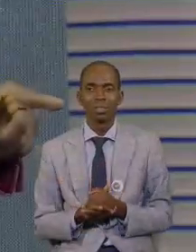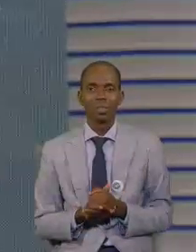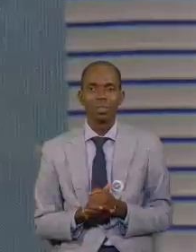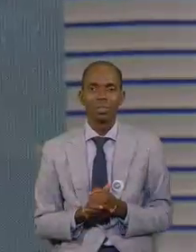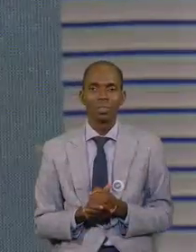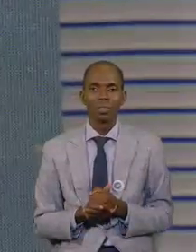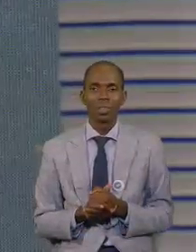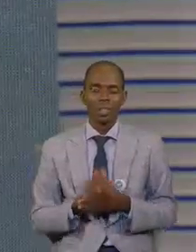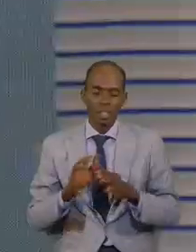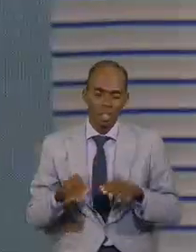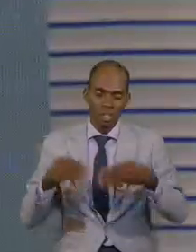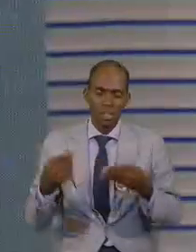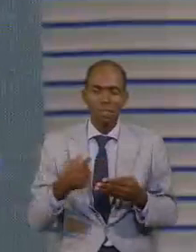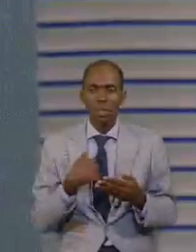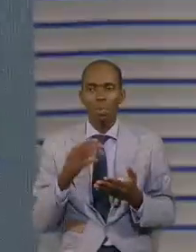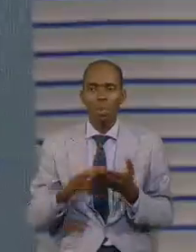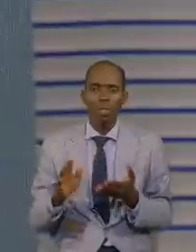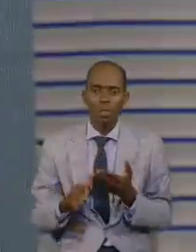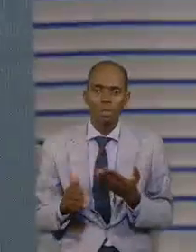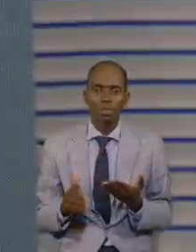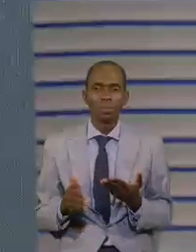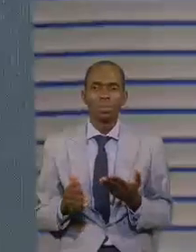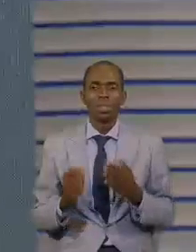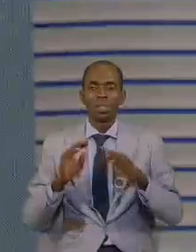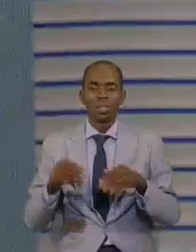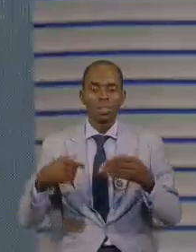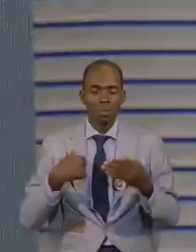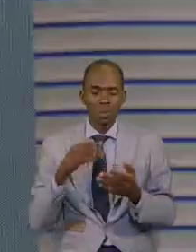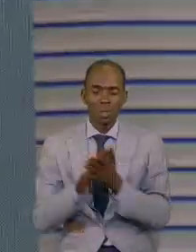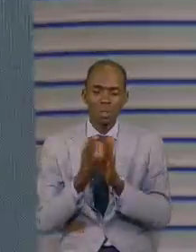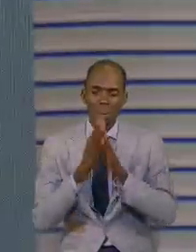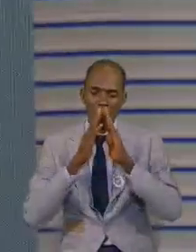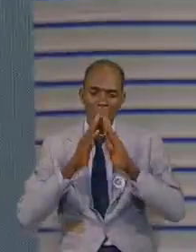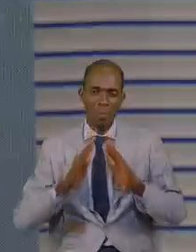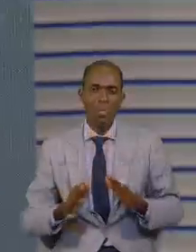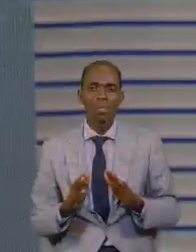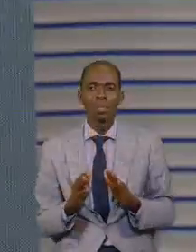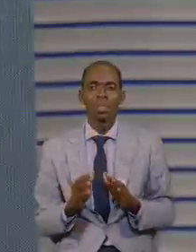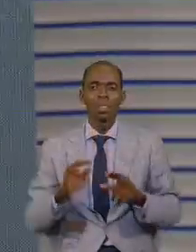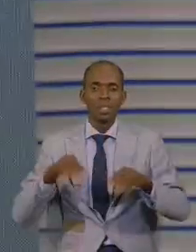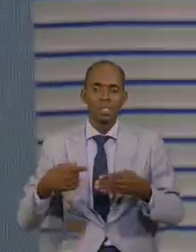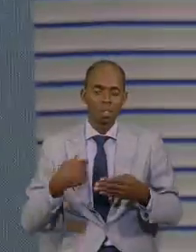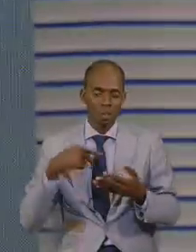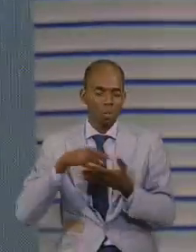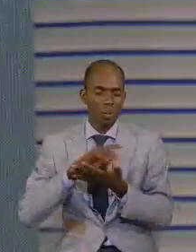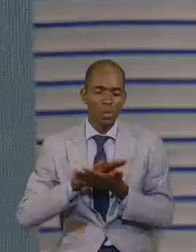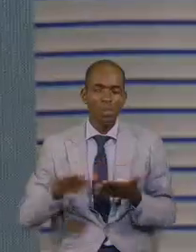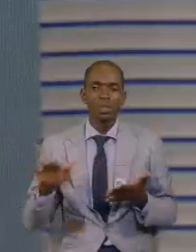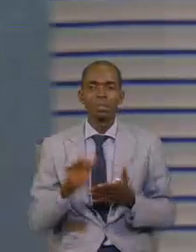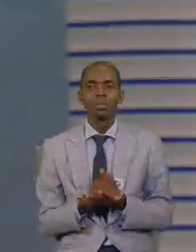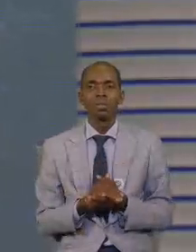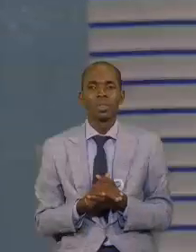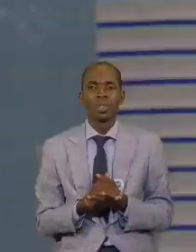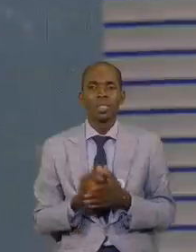grant me pardon, grant me peace, grant me purity, grant me